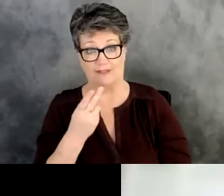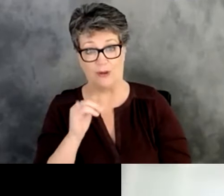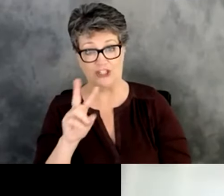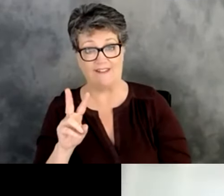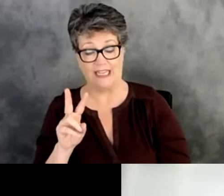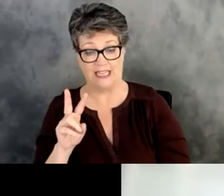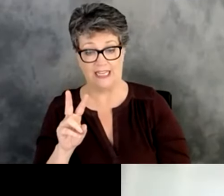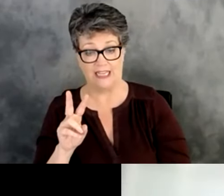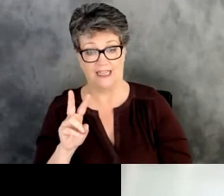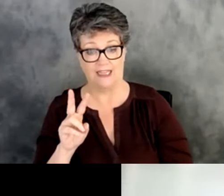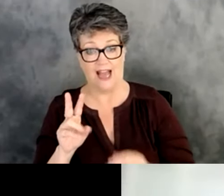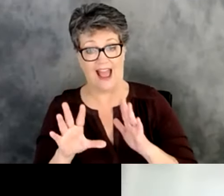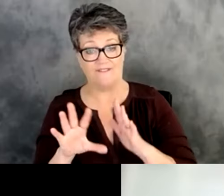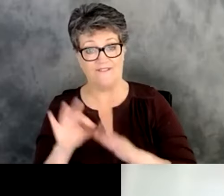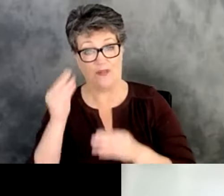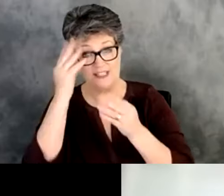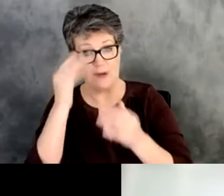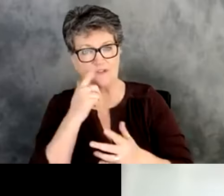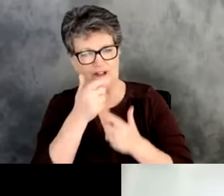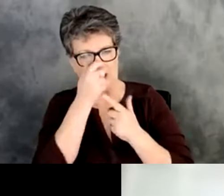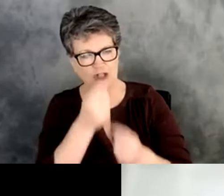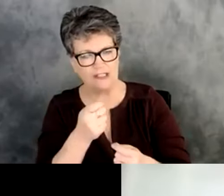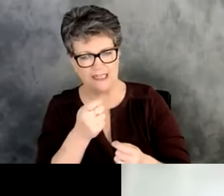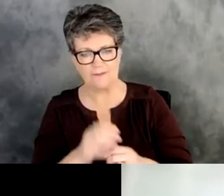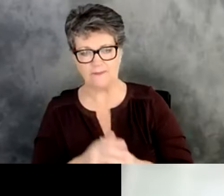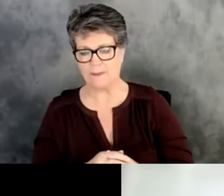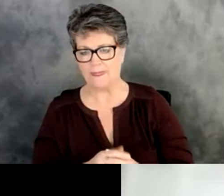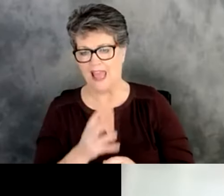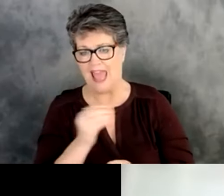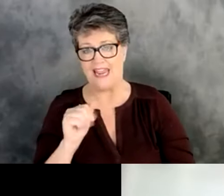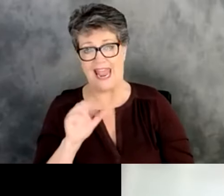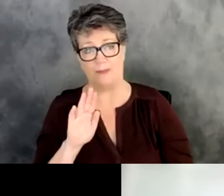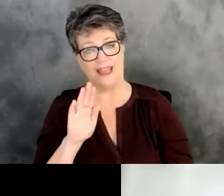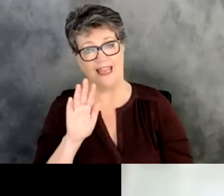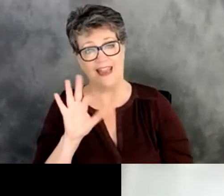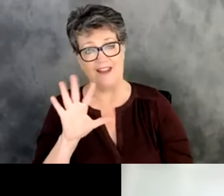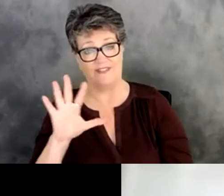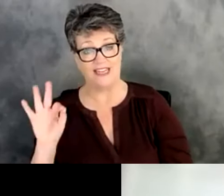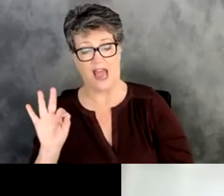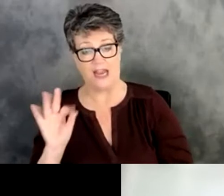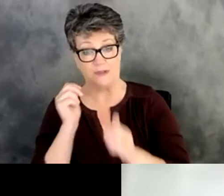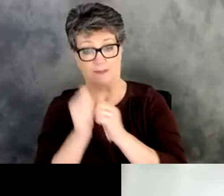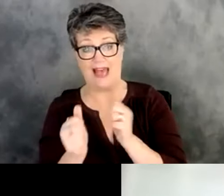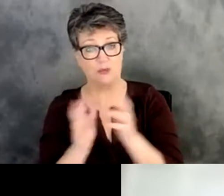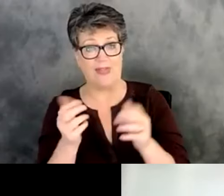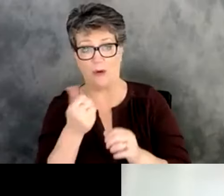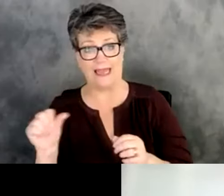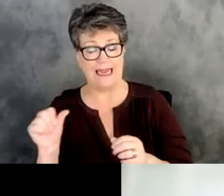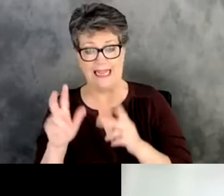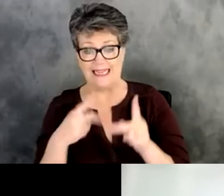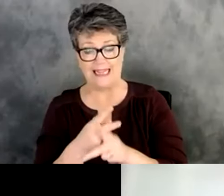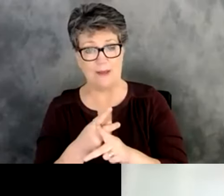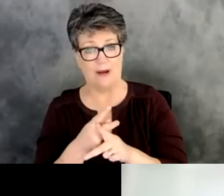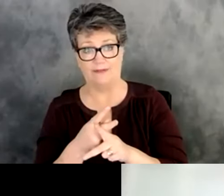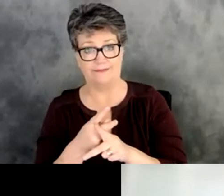HIV, I found that information very interesting. And I, the AB 959, I guess, was passed without any kind of